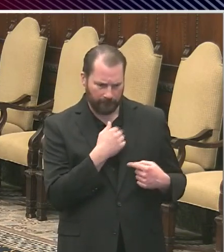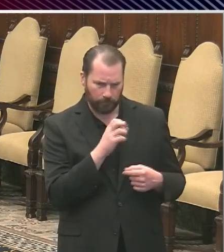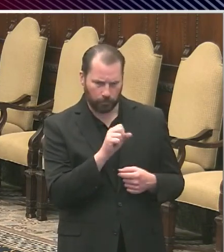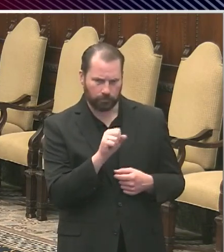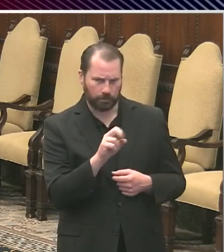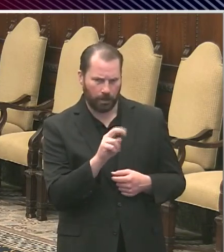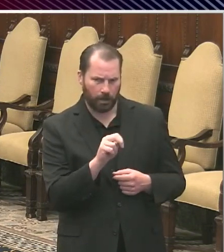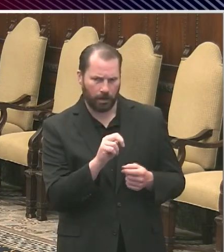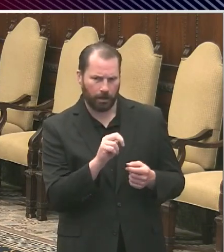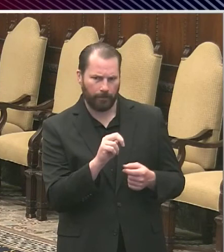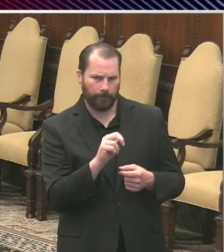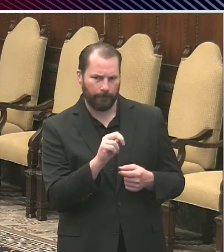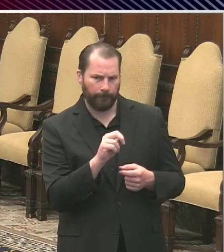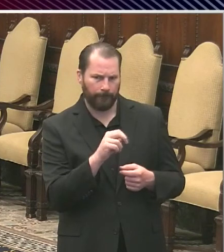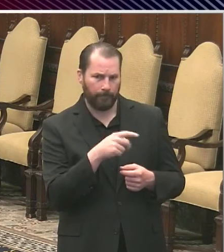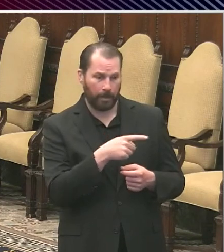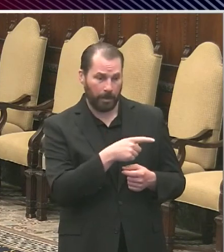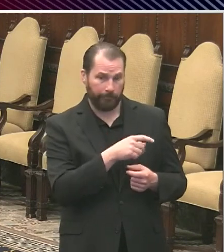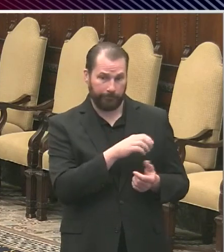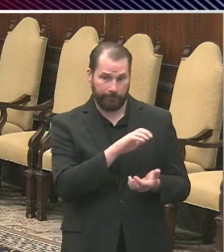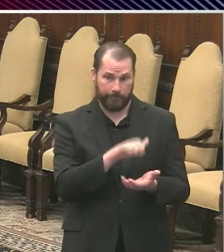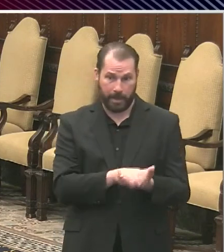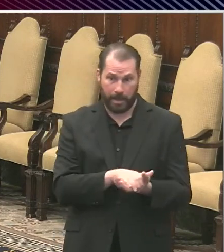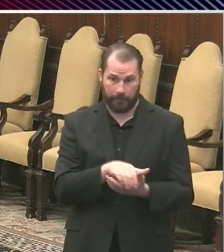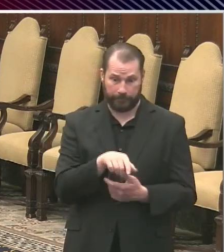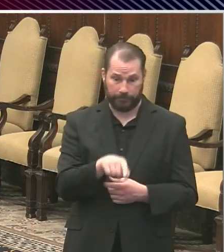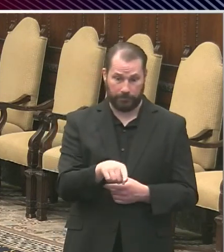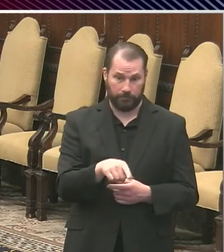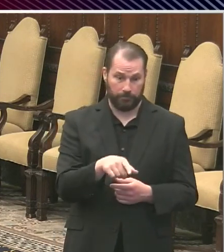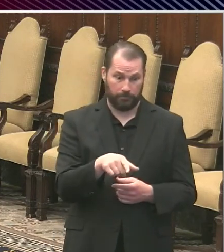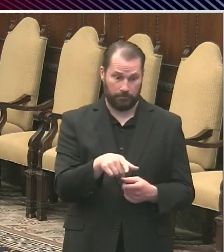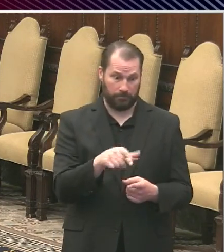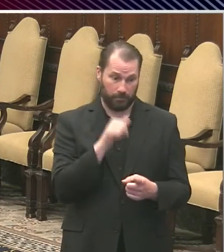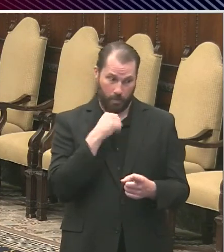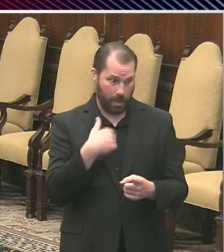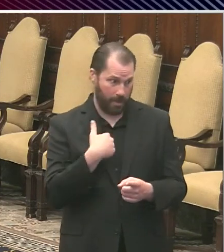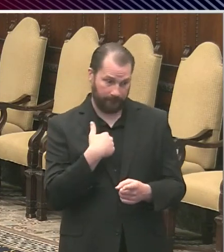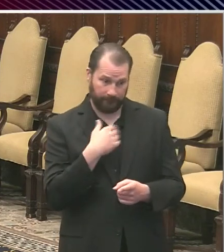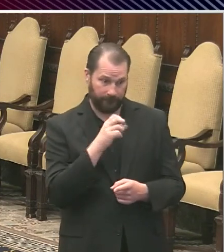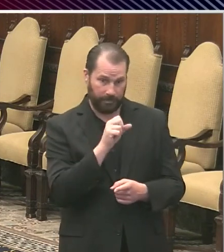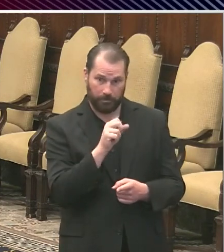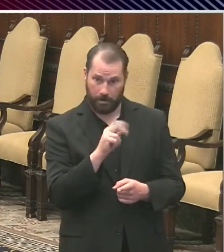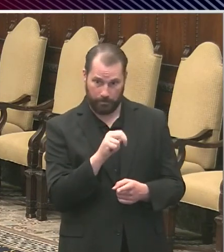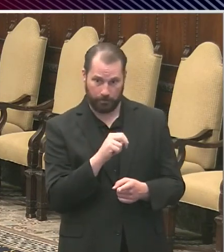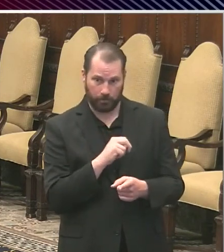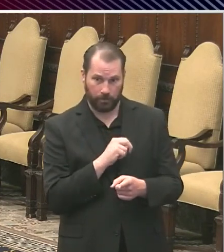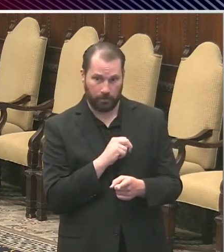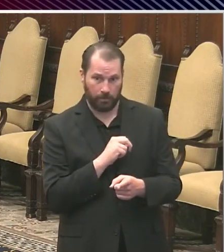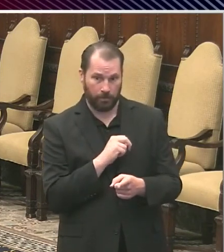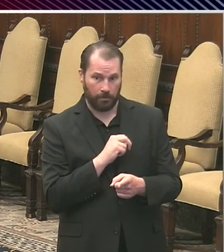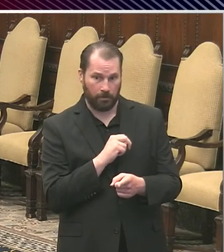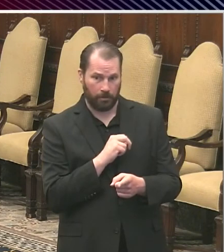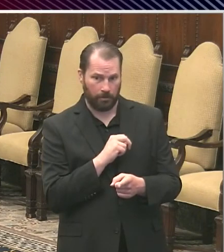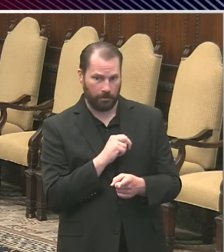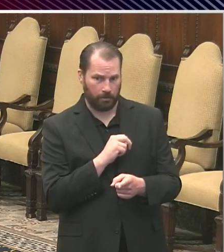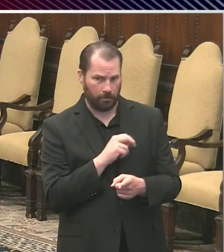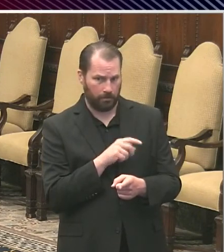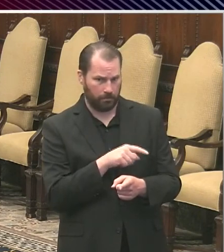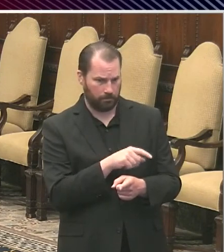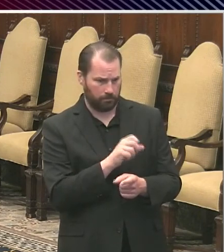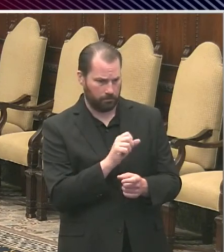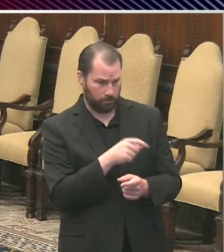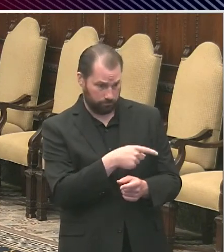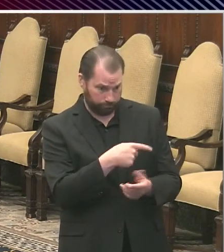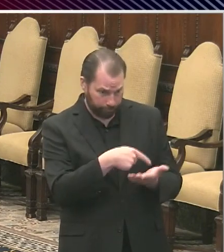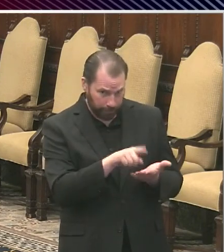not and have an IT number and they have paid taxes, that they are being penalized, U.S. citizens, through their spouses by not being eligible to get